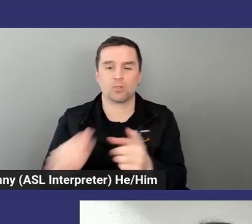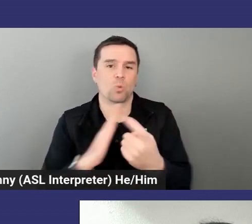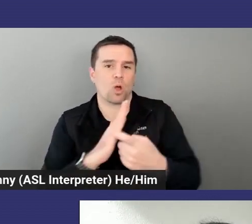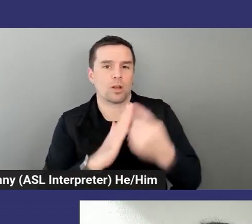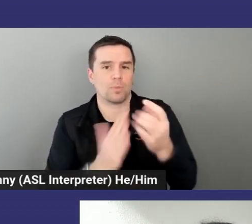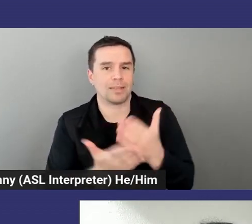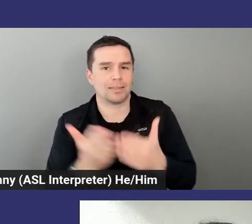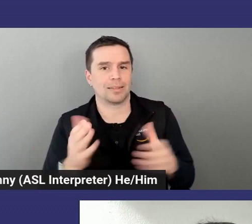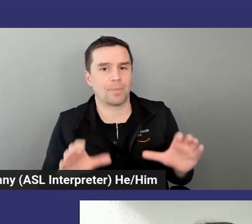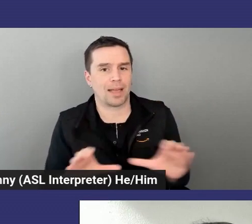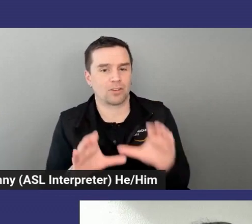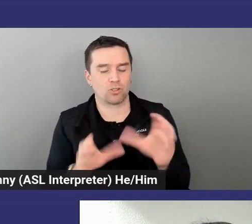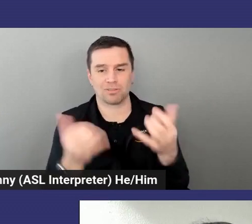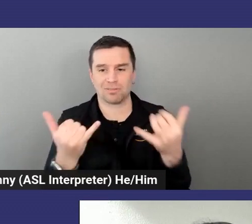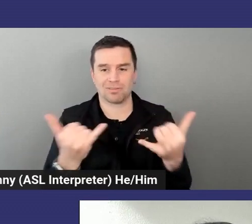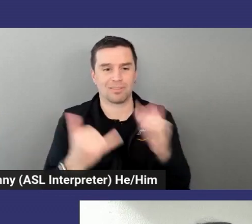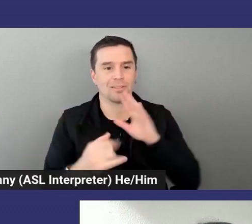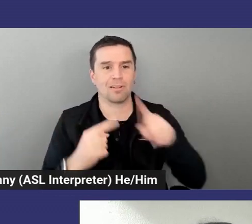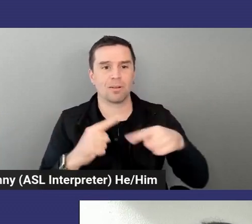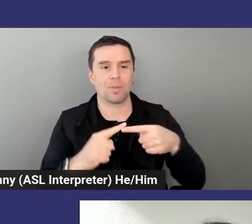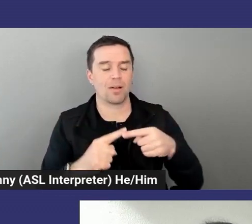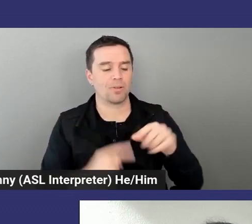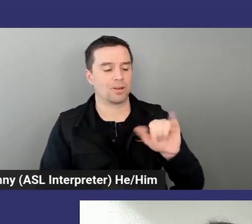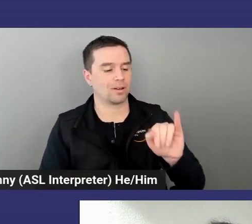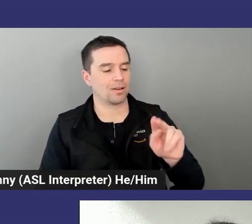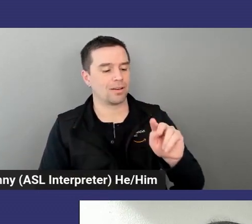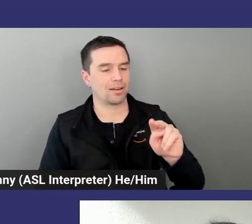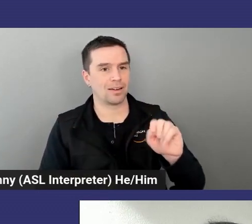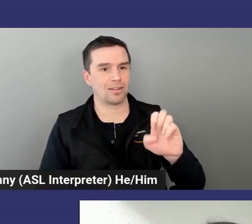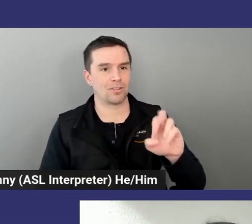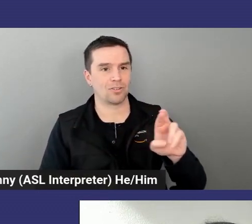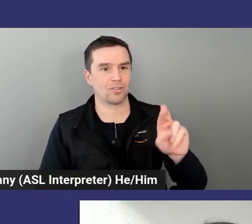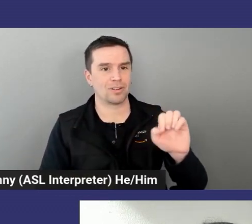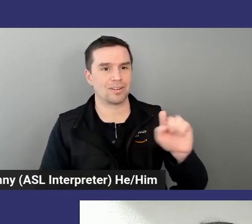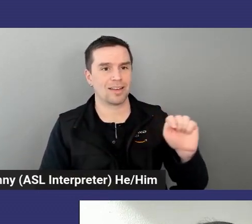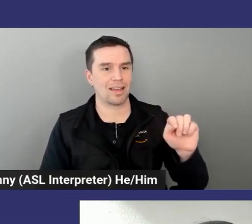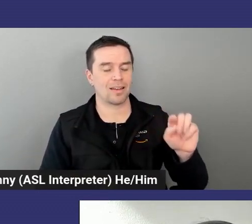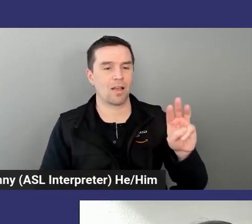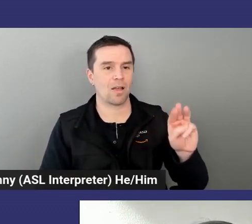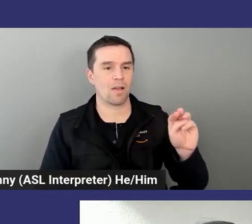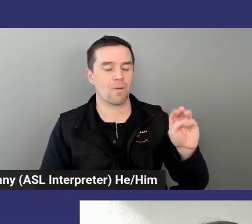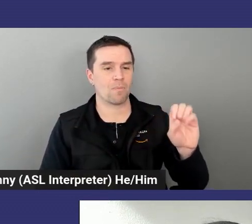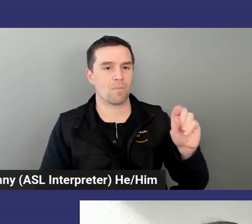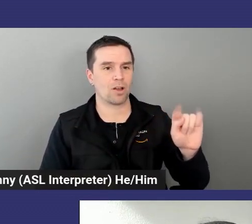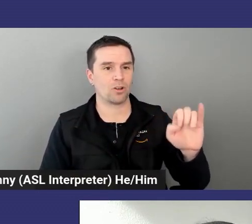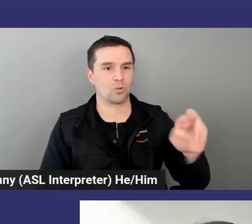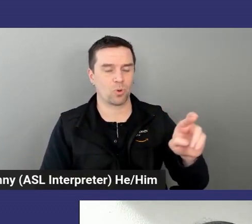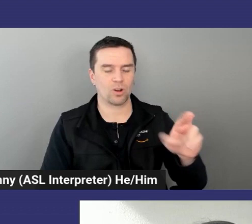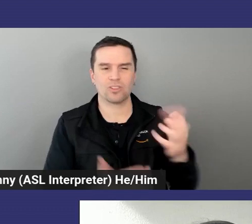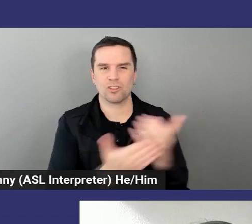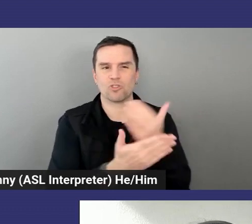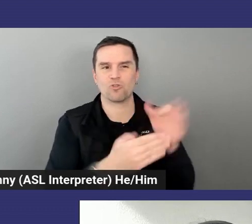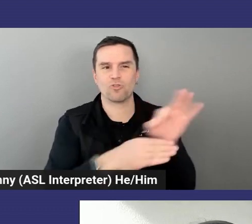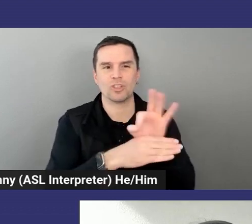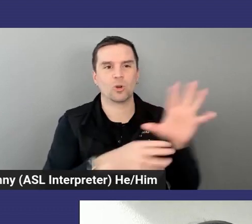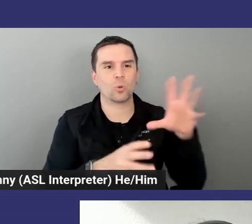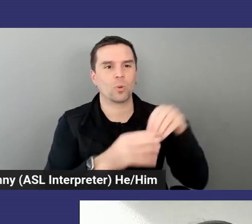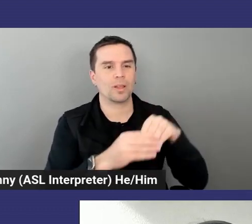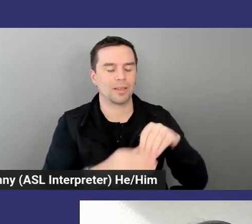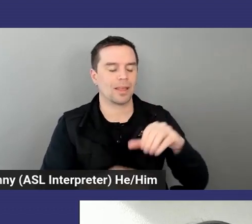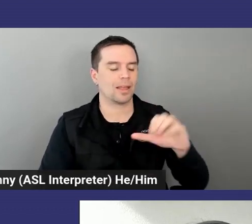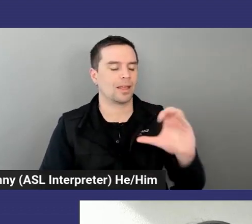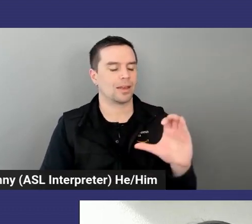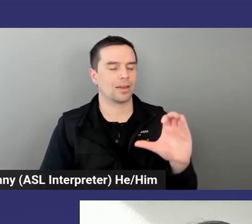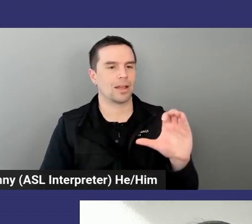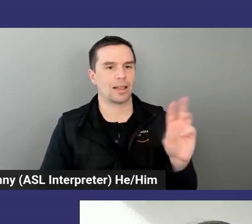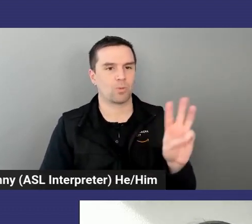talk about CloudWatch Internet Monitor, which is a new feature within Amazon CloudWatch. Gotcha. Jillian, I got a question for you. How do